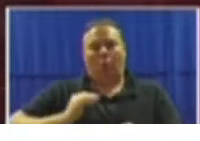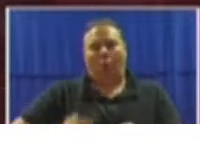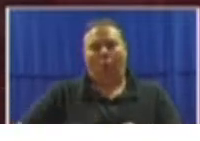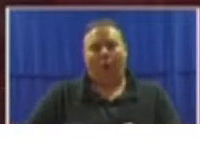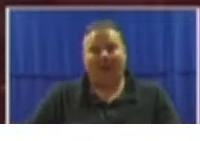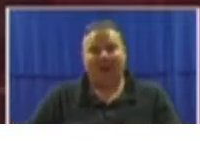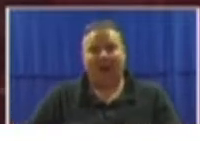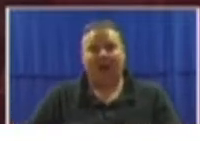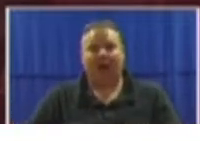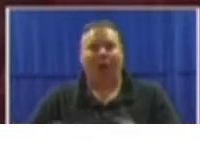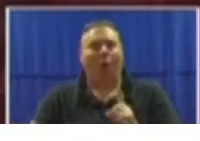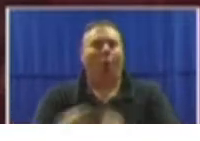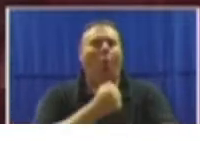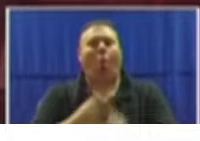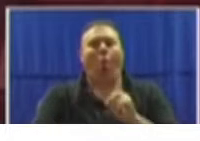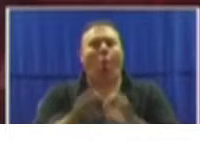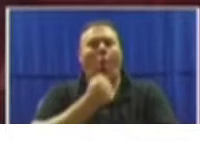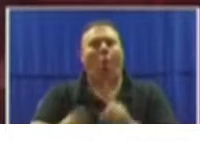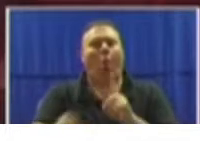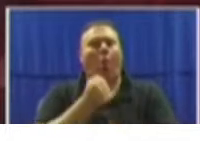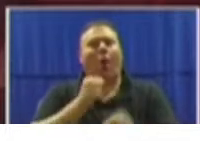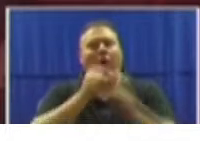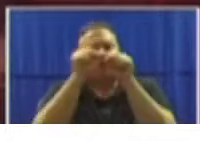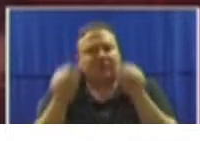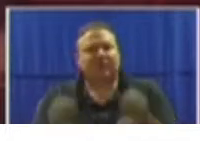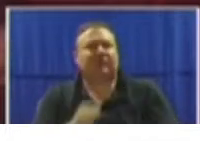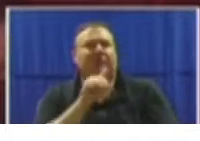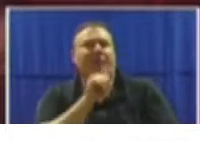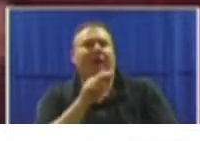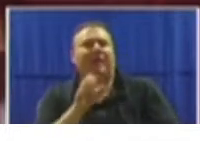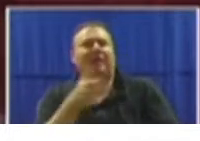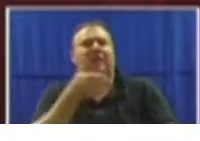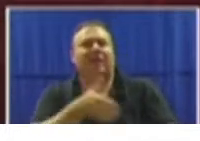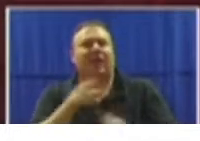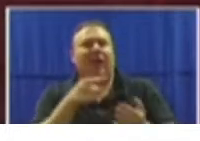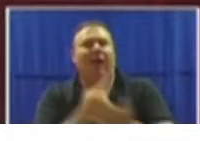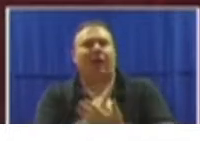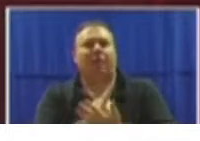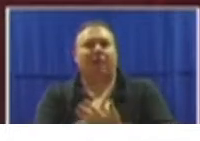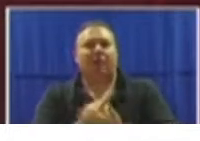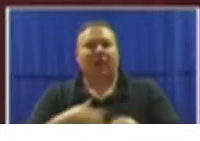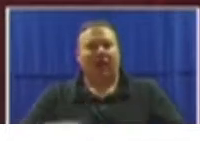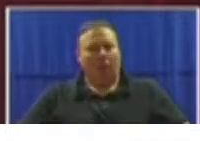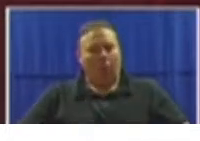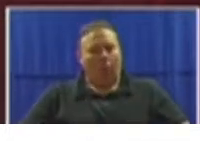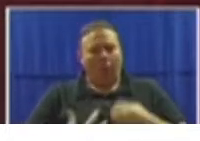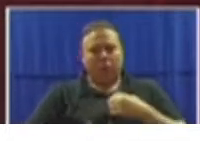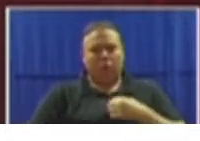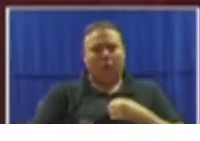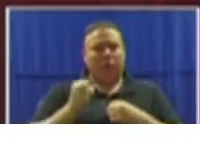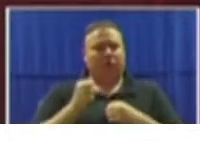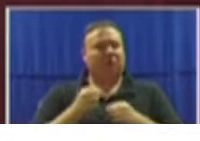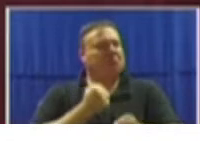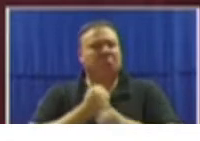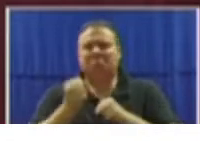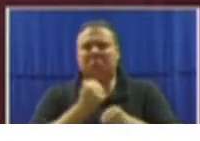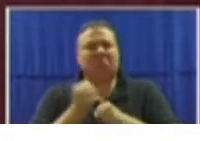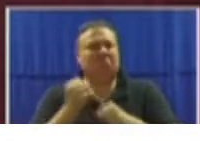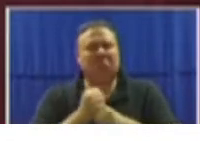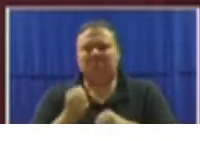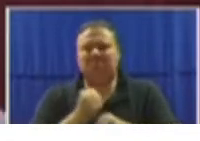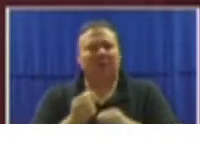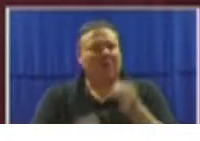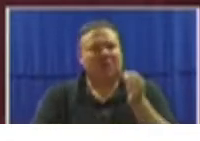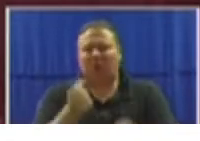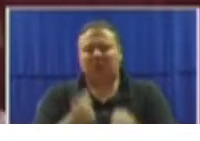have been brutalized by the system of the ANC and had their wombs removed, they have never found justice to date.